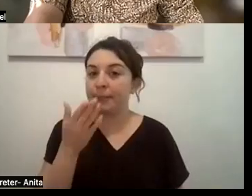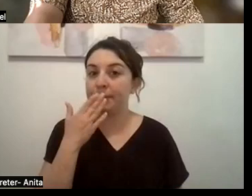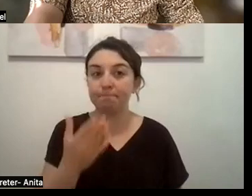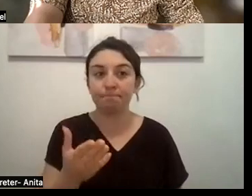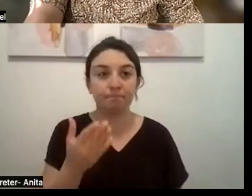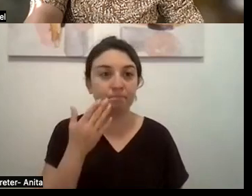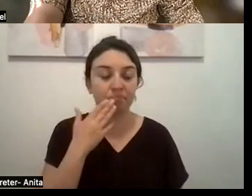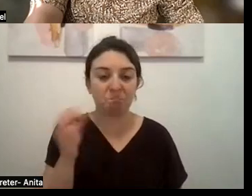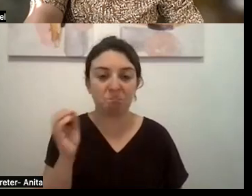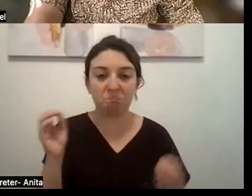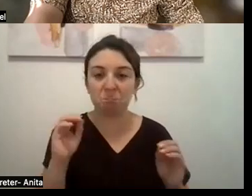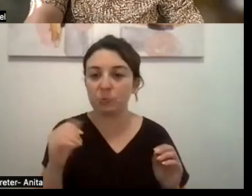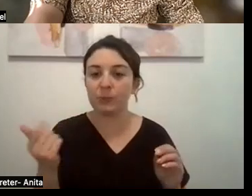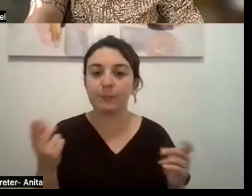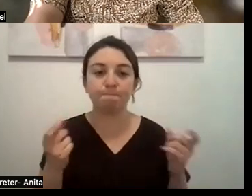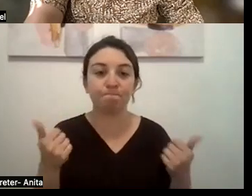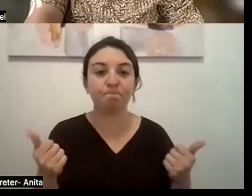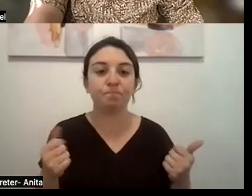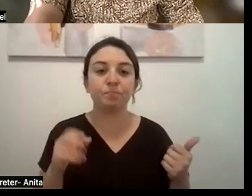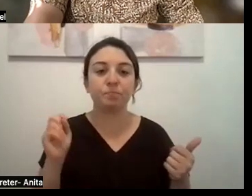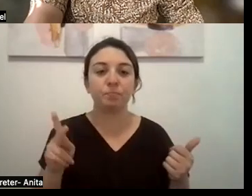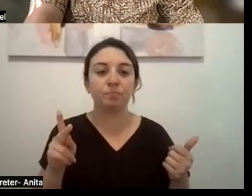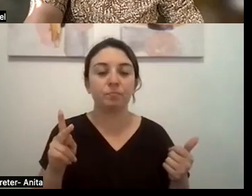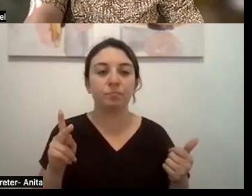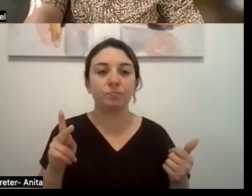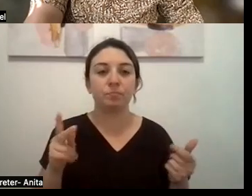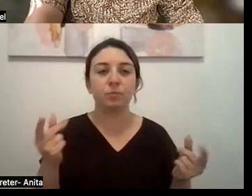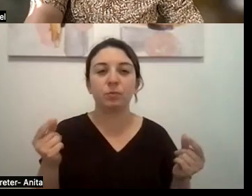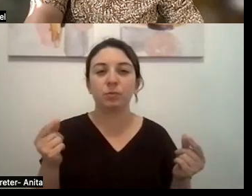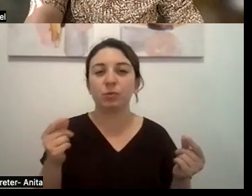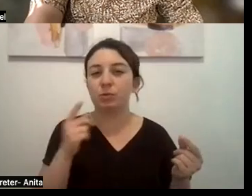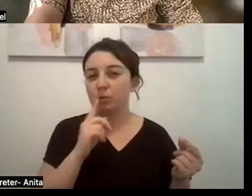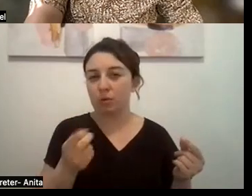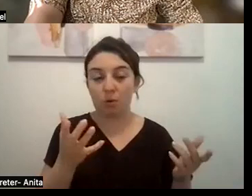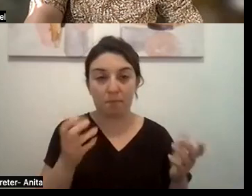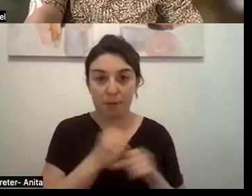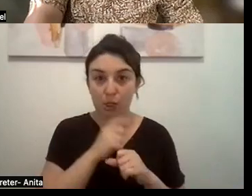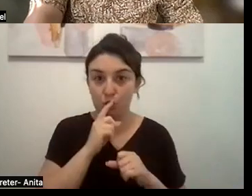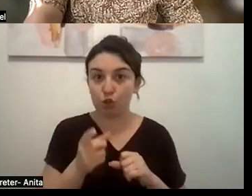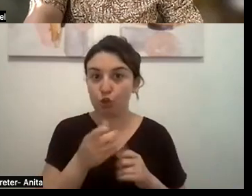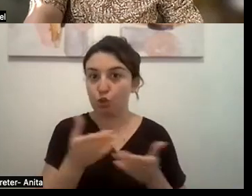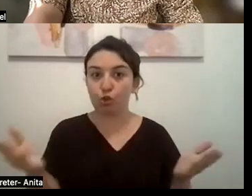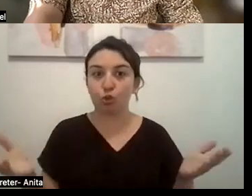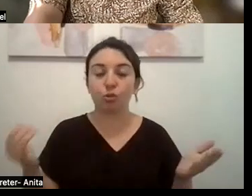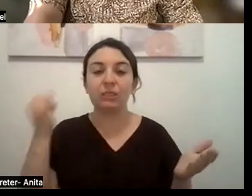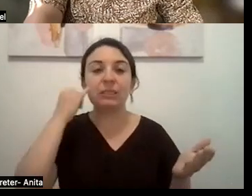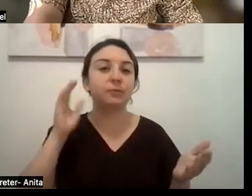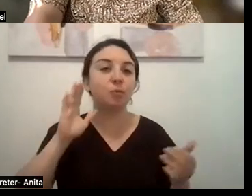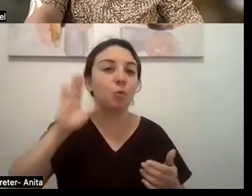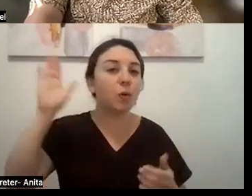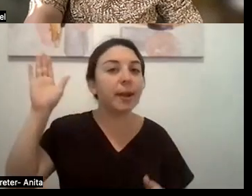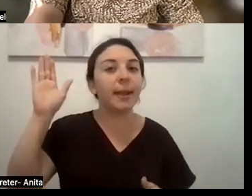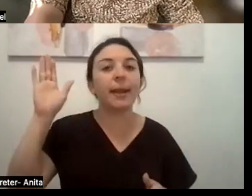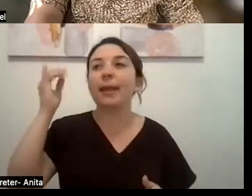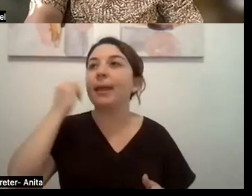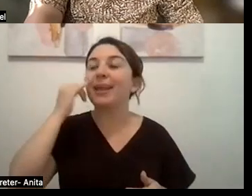not seeing any more questions. And I kind of want to see a hand here. If you can raise your hand if